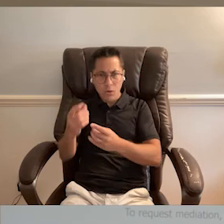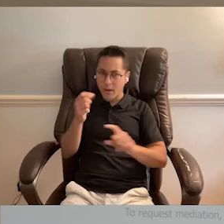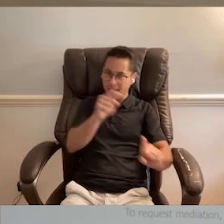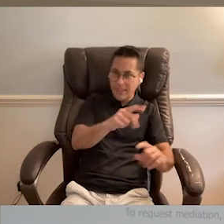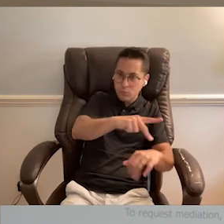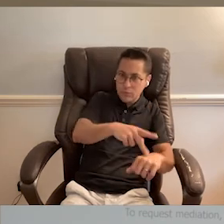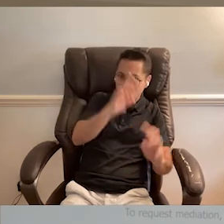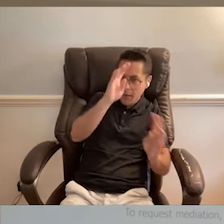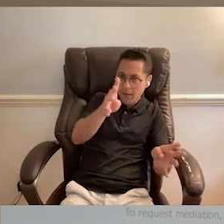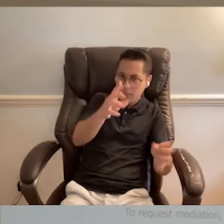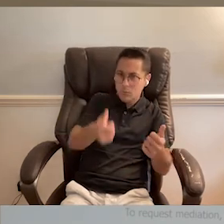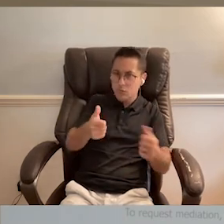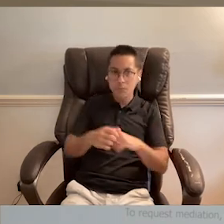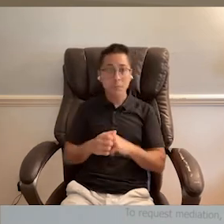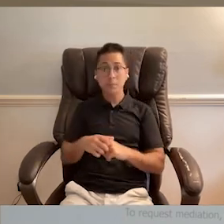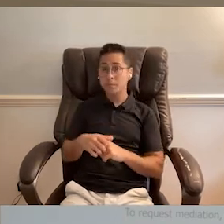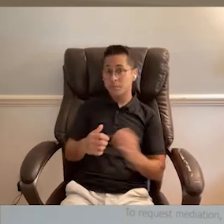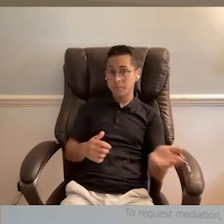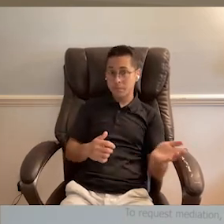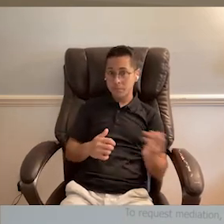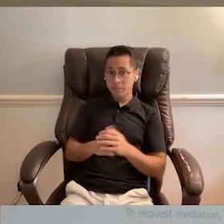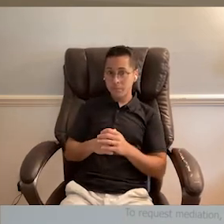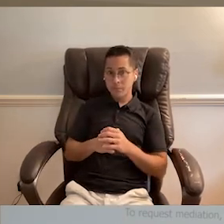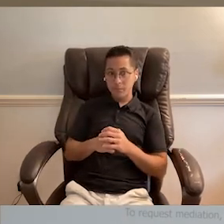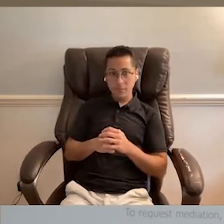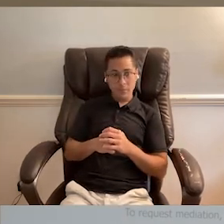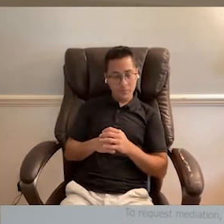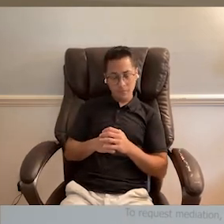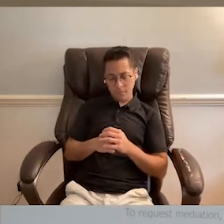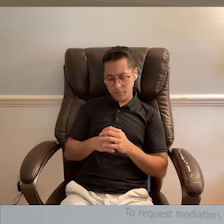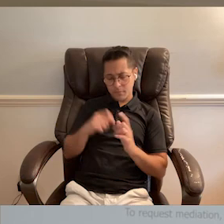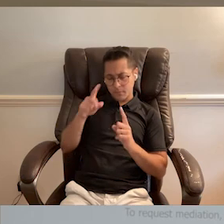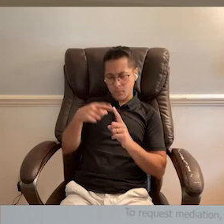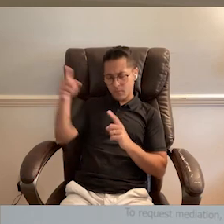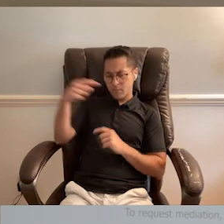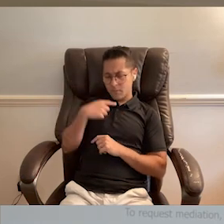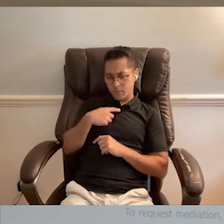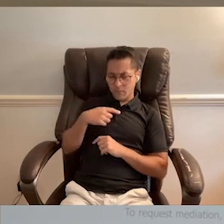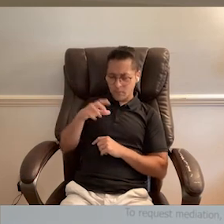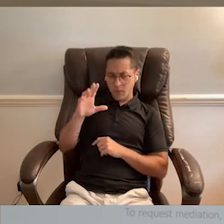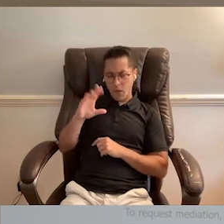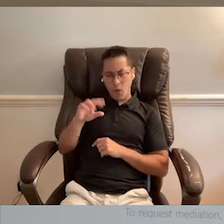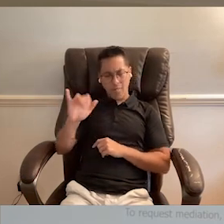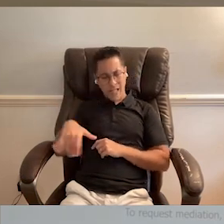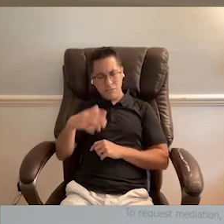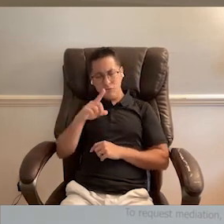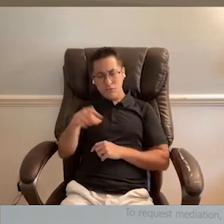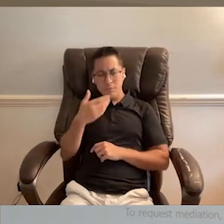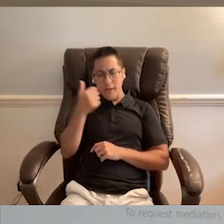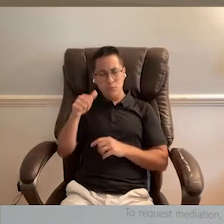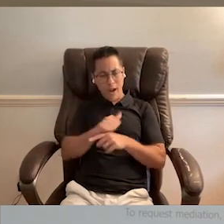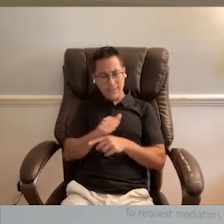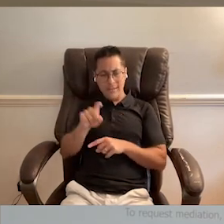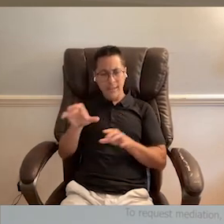ma'am. When they tell you something, oh, that's just best practice, they do it anyway, how do you